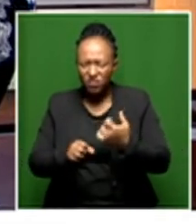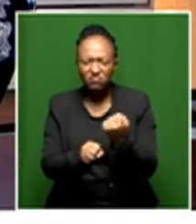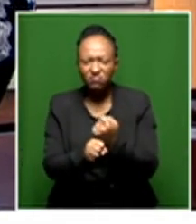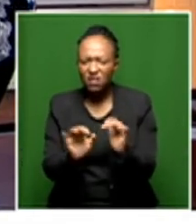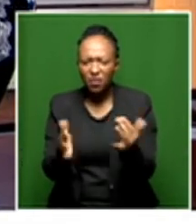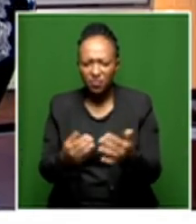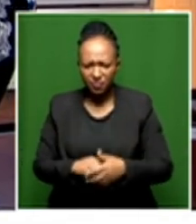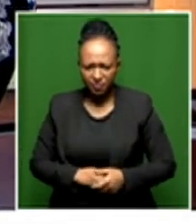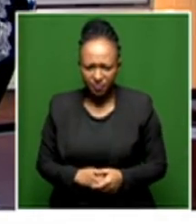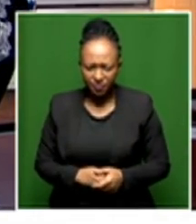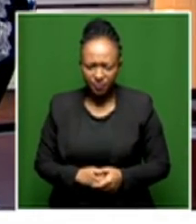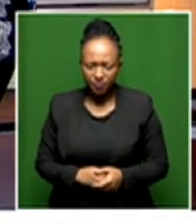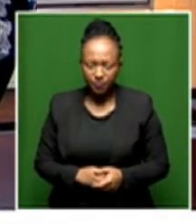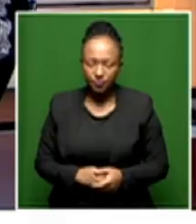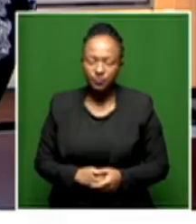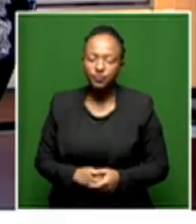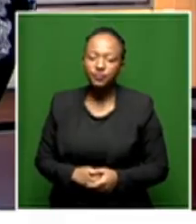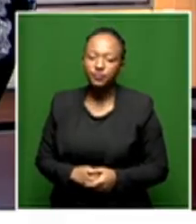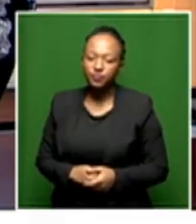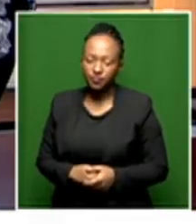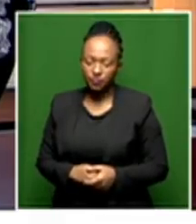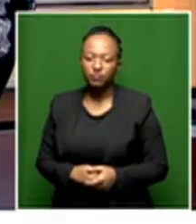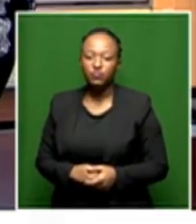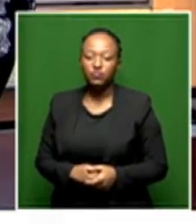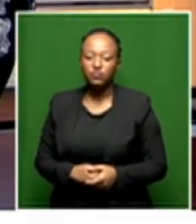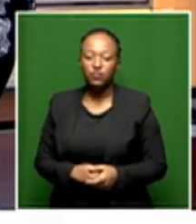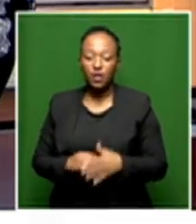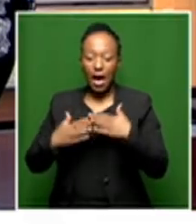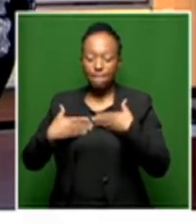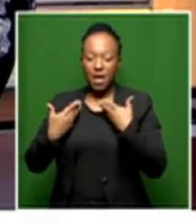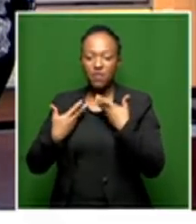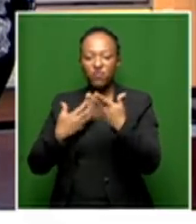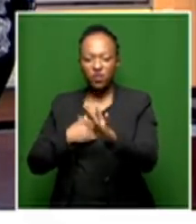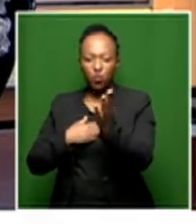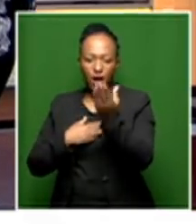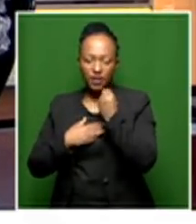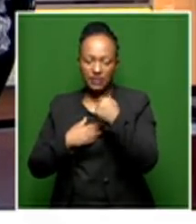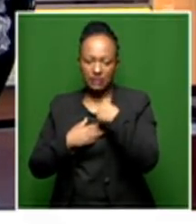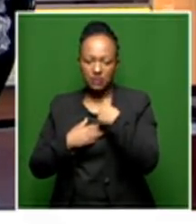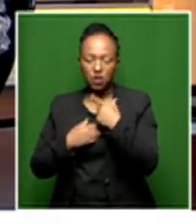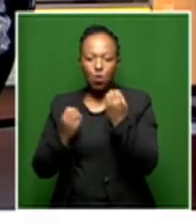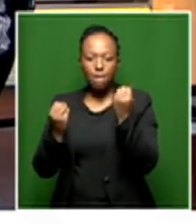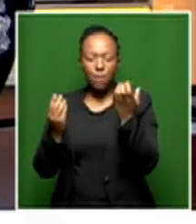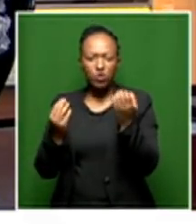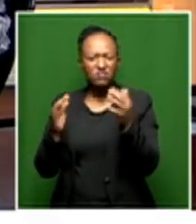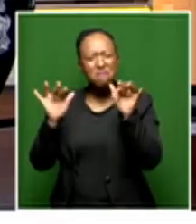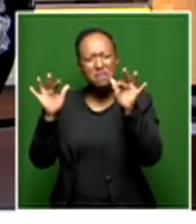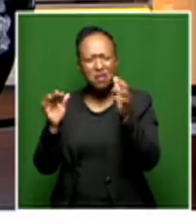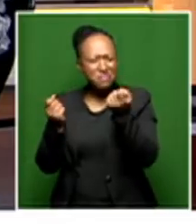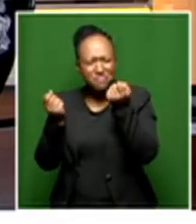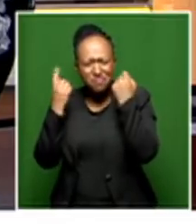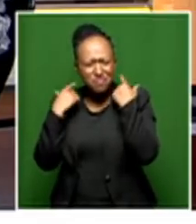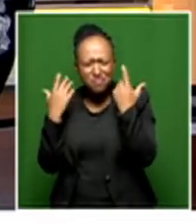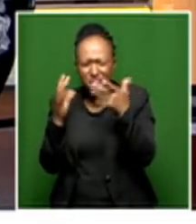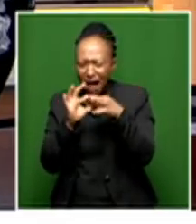work? All right. And I'm glad that you're asking that question, because too often people don't understand